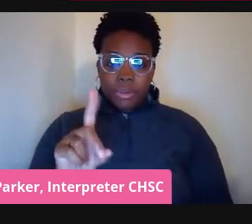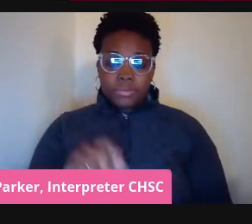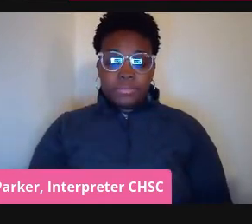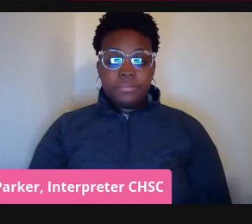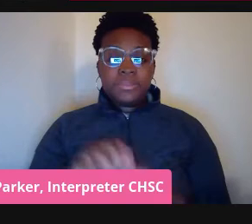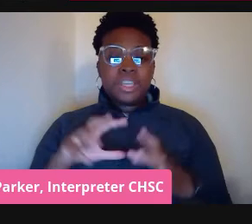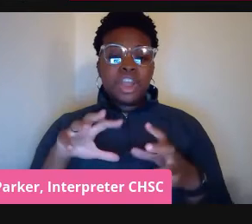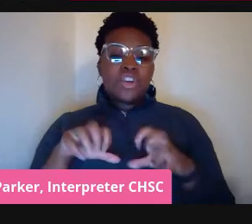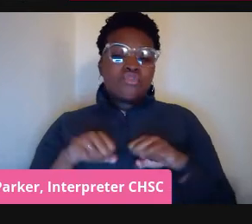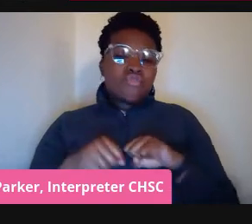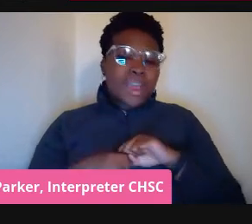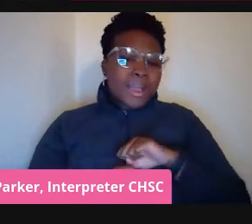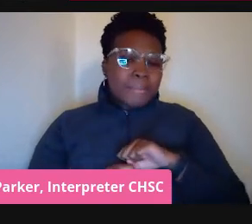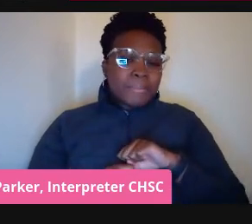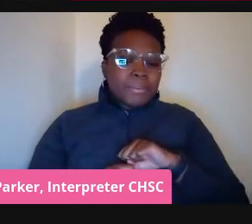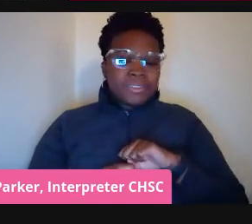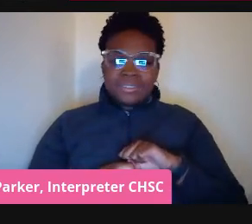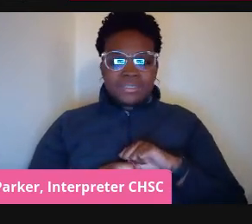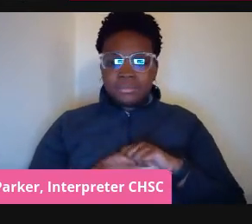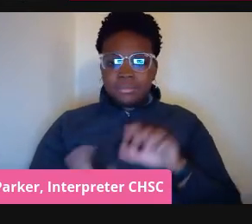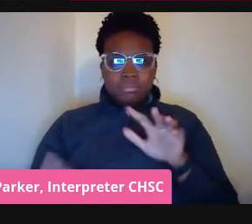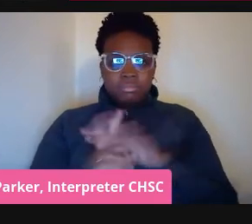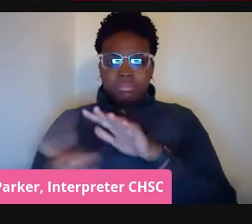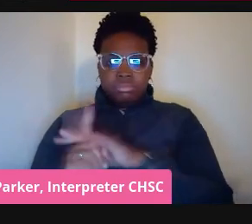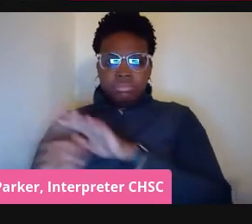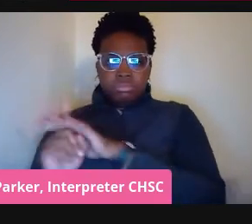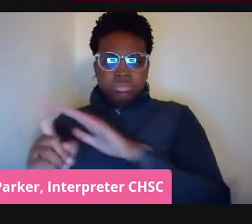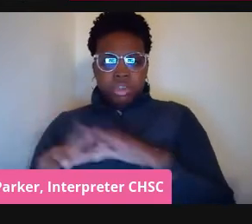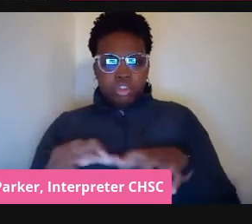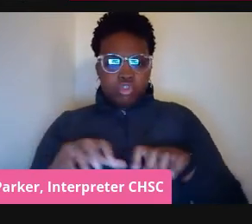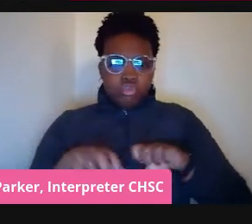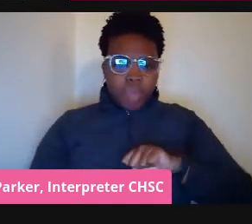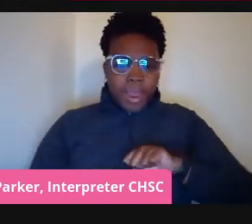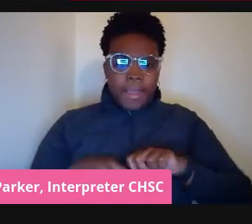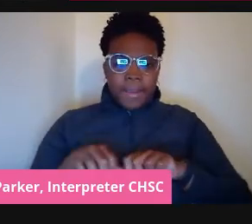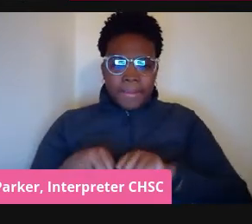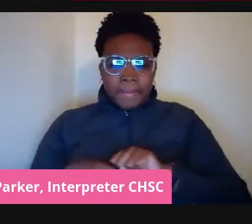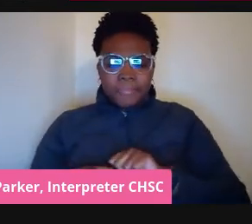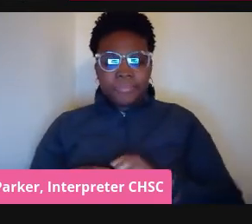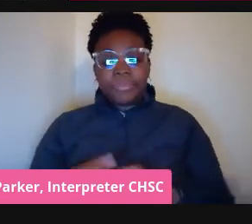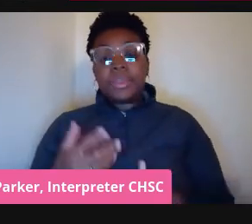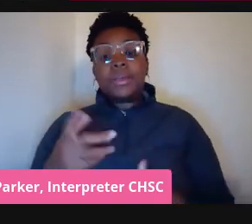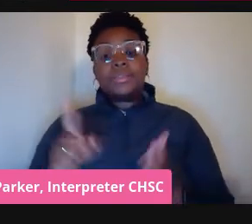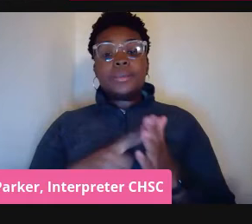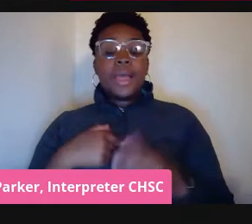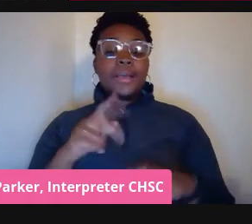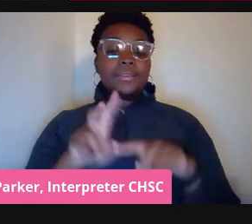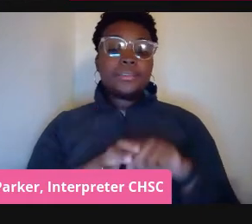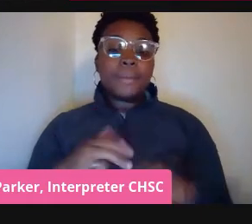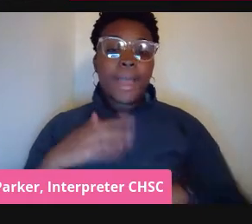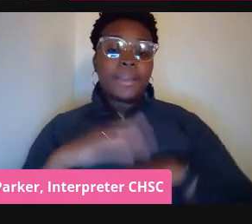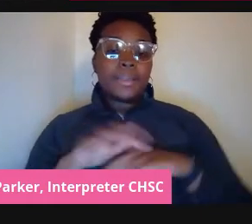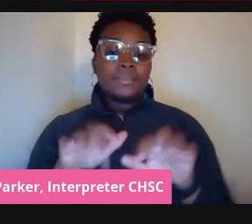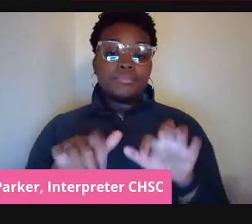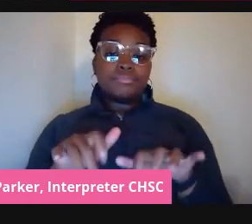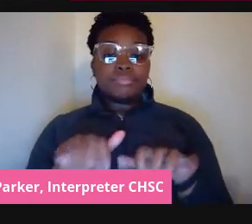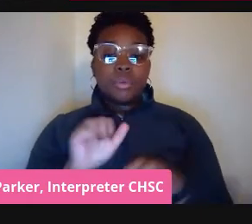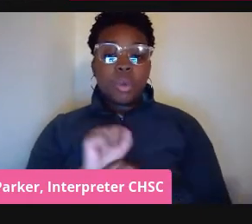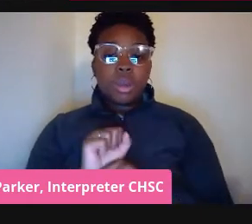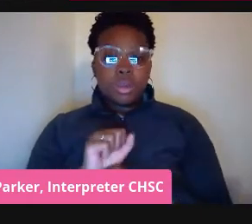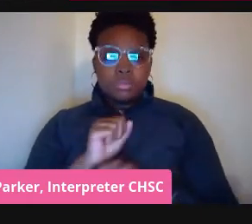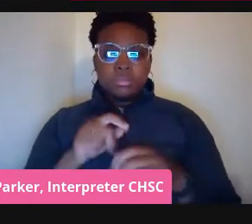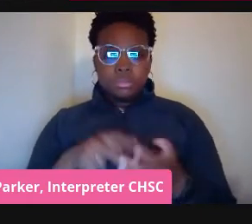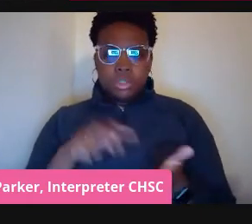Cramping, just spontaneous cramping. A lot of times I would just be sitting still somewhere, sitting at my desk working, and I'll just